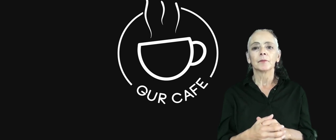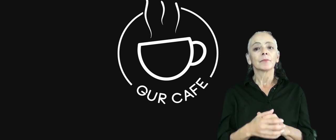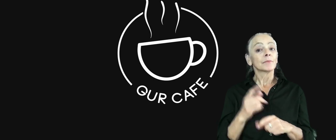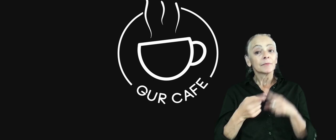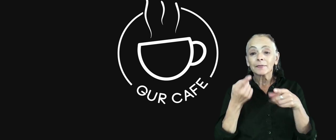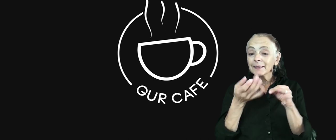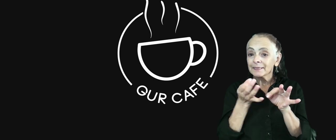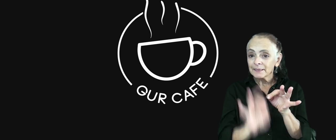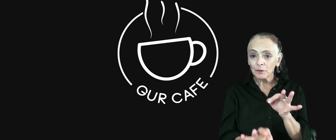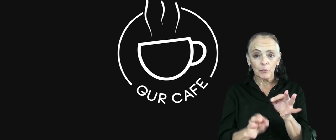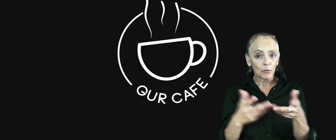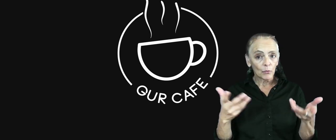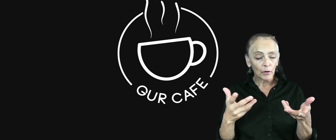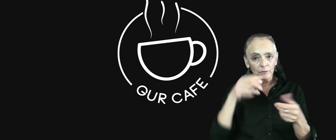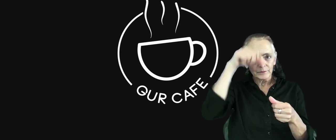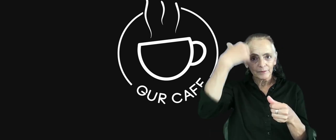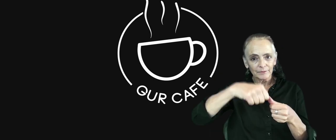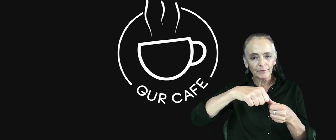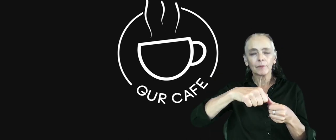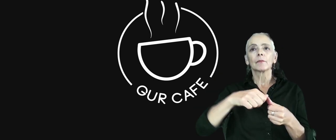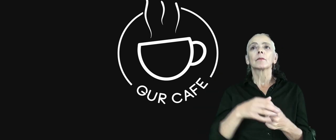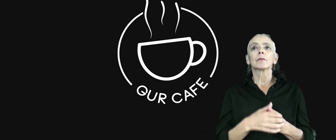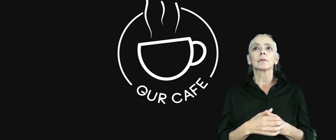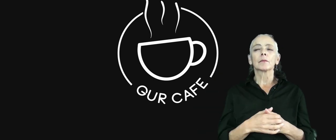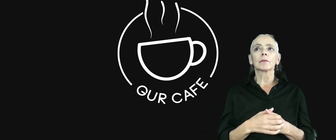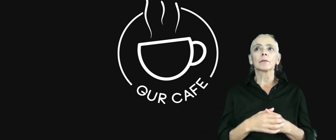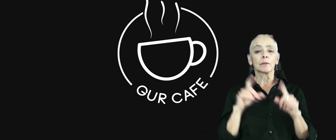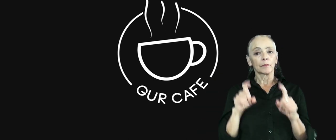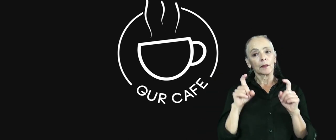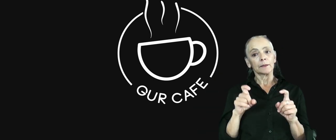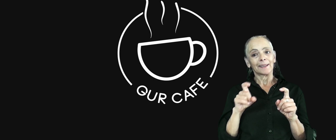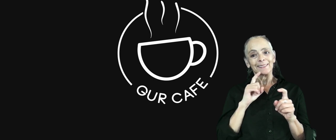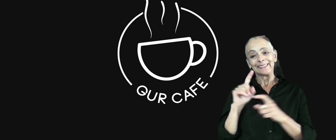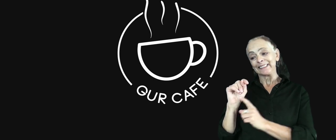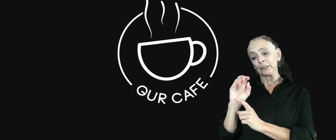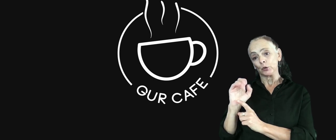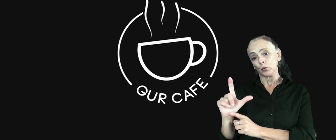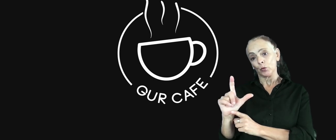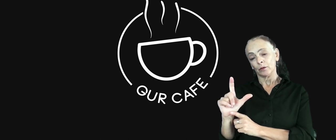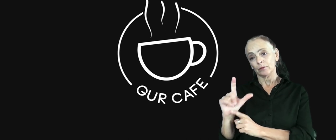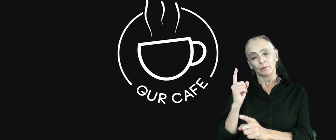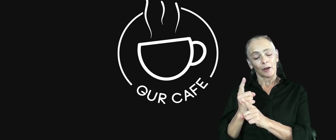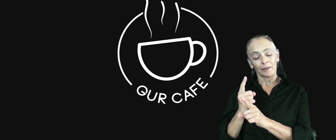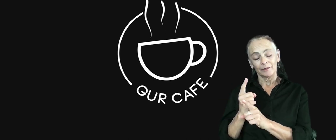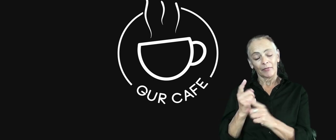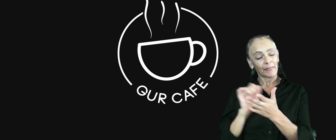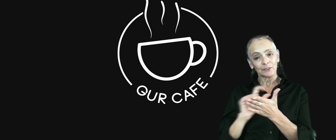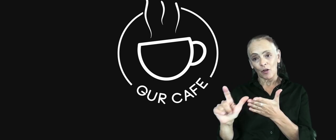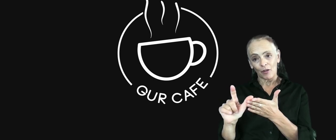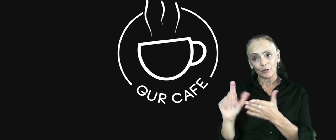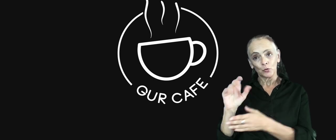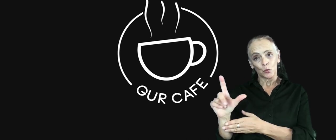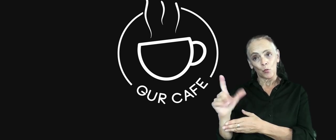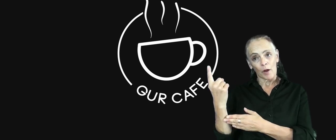just let's just remember that test is a tool, and that's just a tool, and we have many tools in